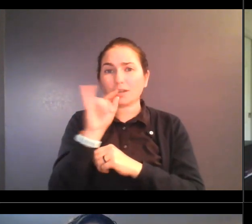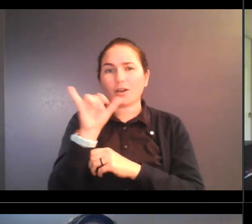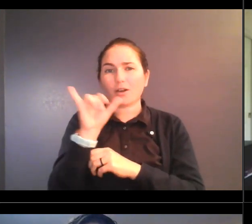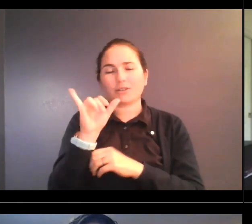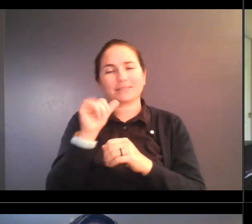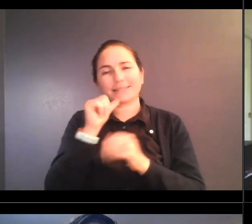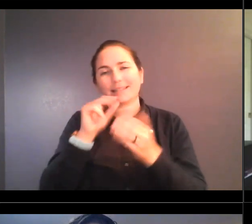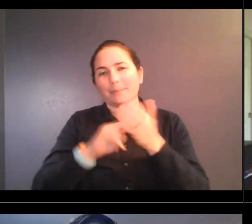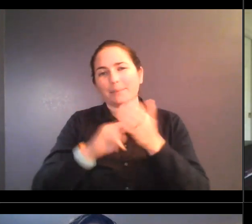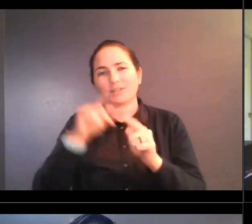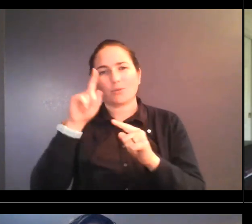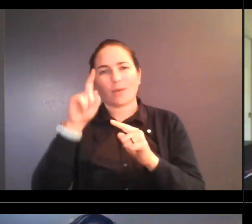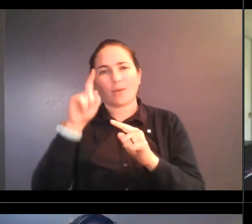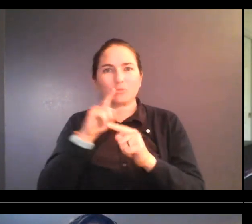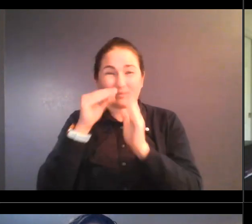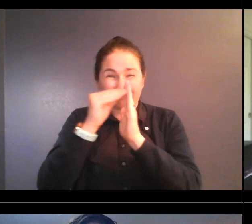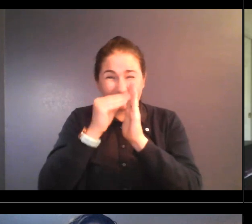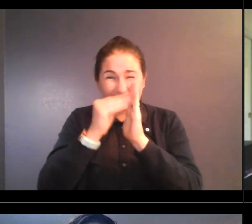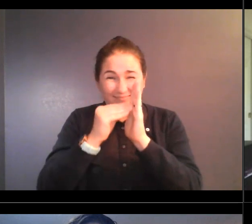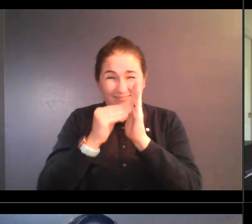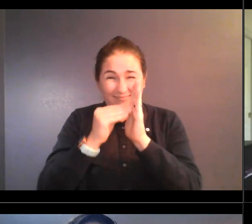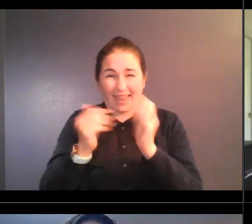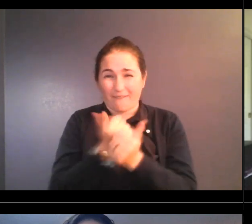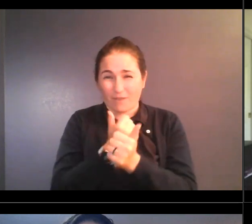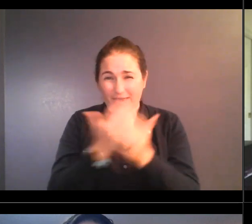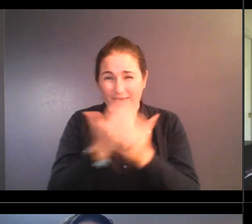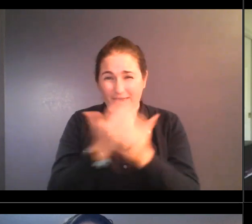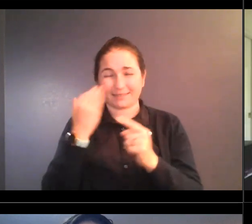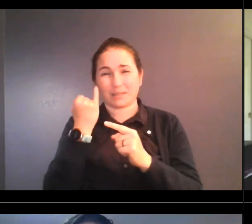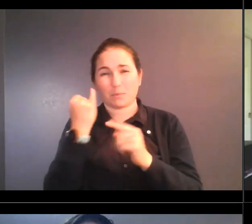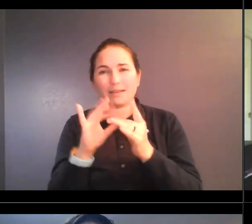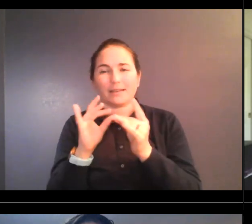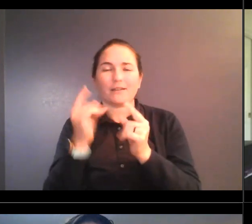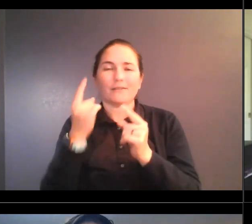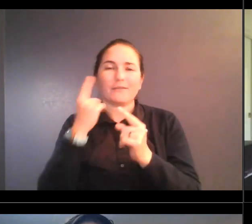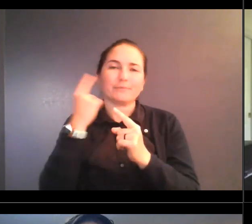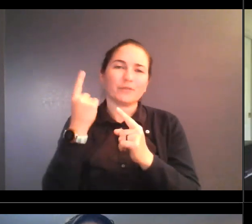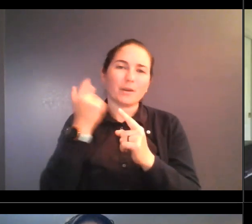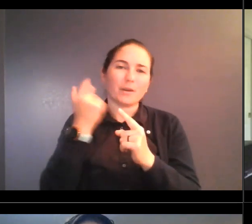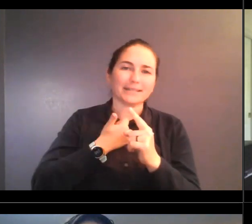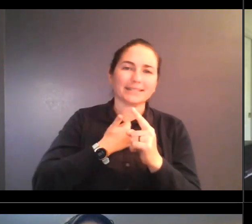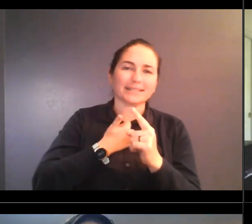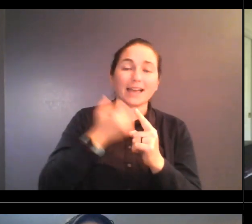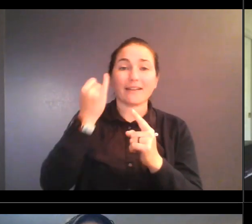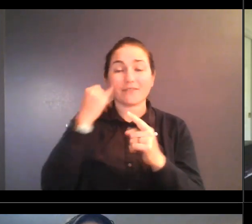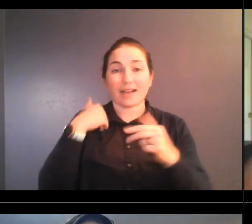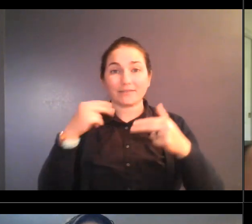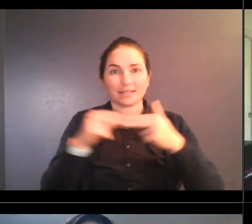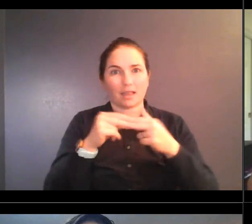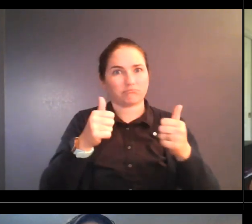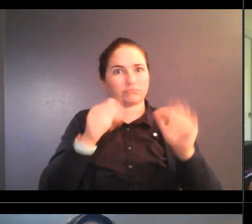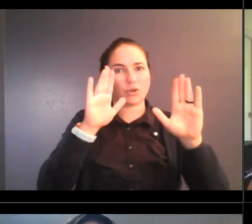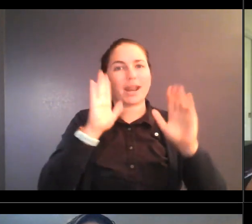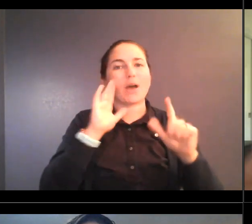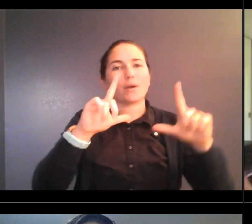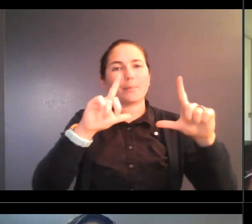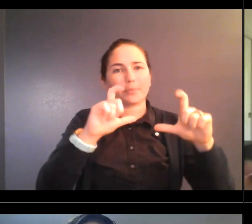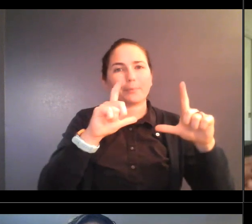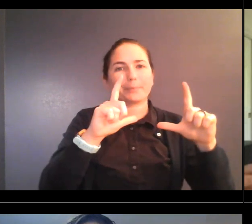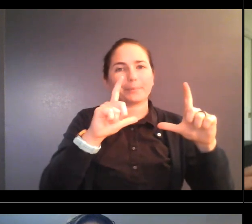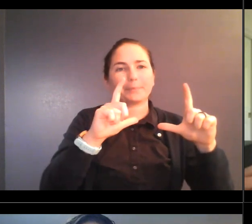feel like you have to capture absolutely everything that somebody said. So like for myself, sometimes like if there's a slide that's really great, I'll just take a picture of the